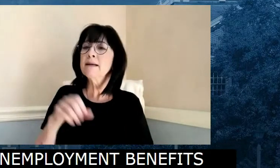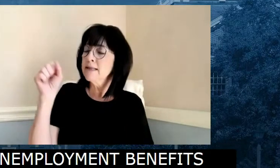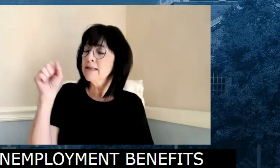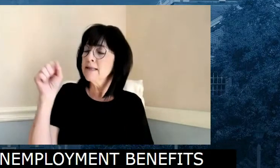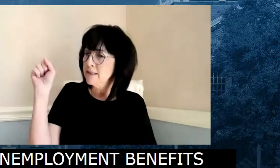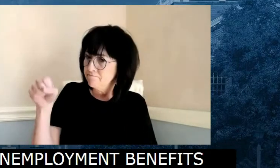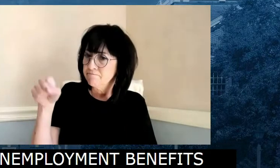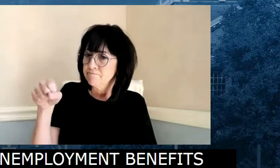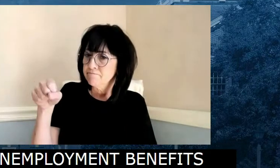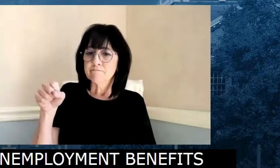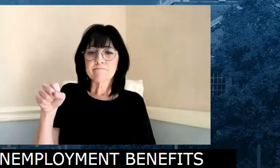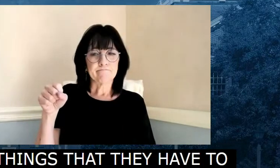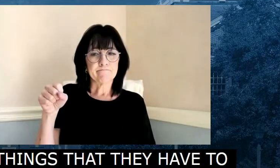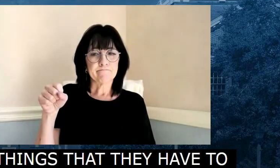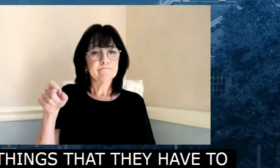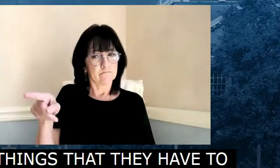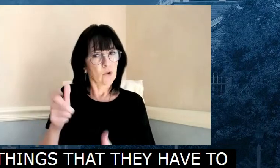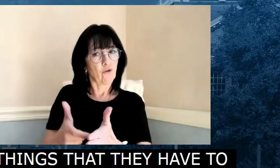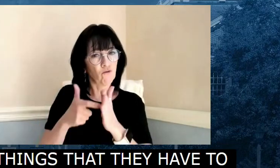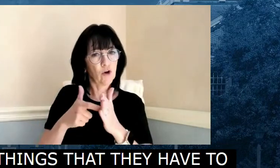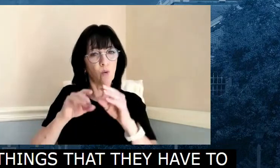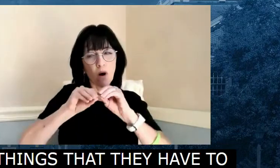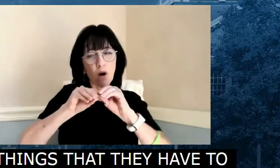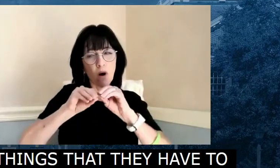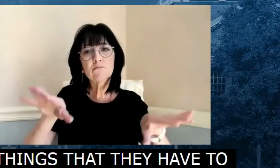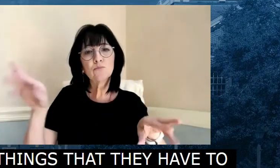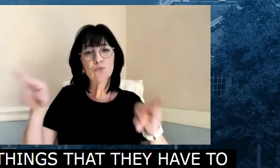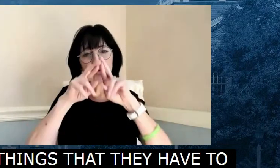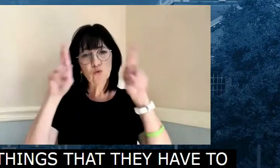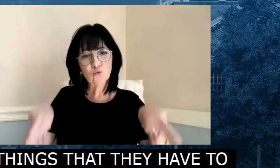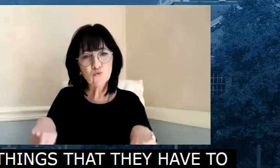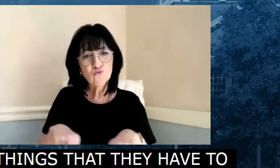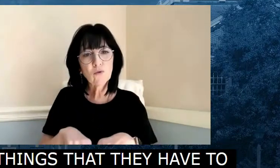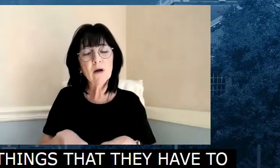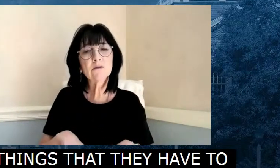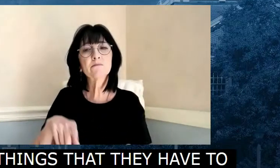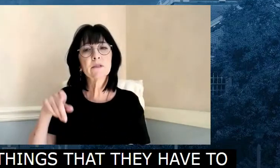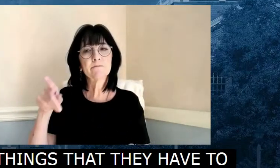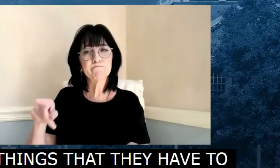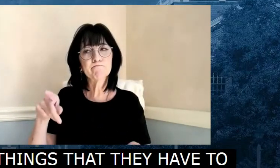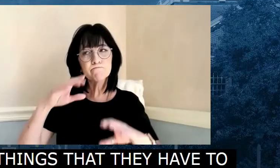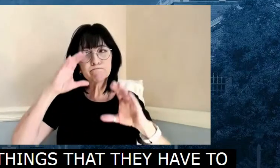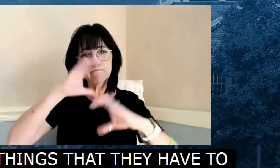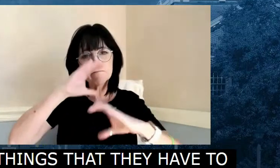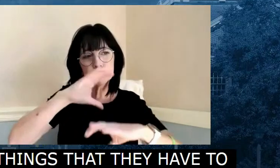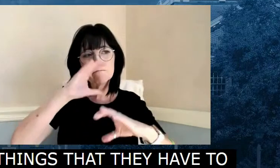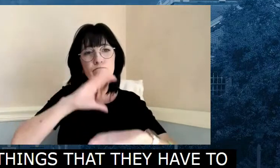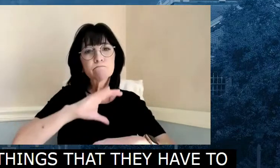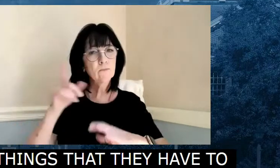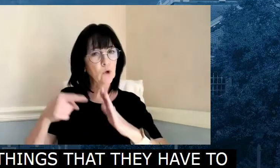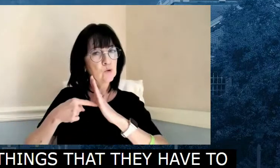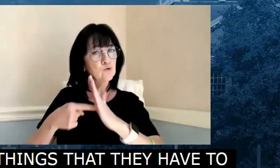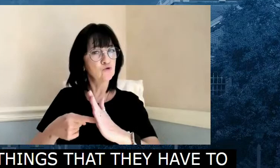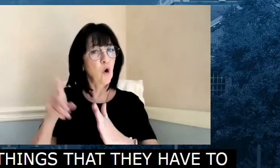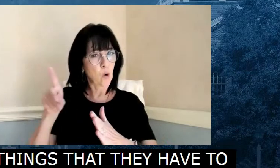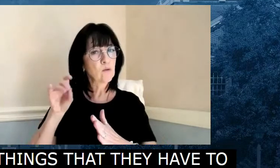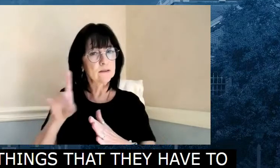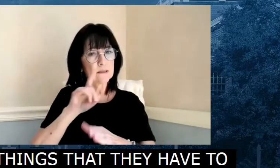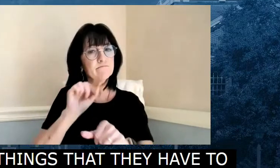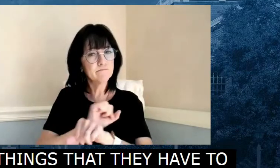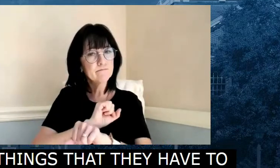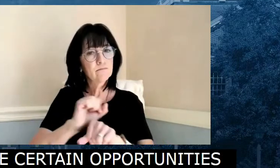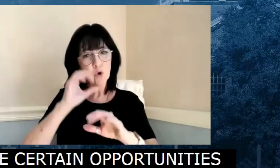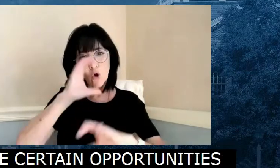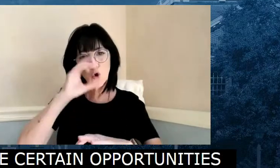do: get the resume out there, pursue certain opportunities, or demonstrate that they have pursued certain opportunities.